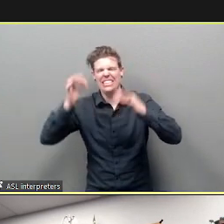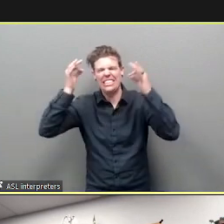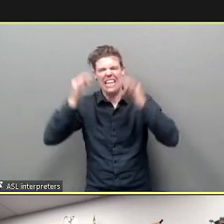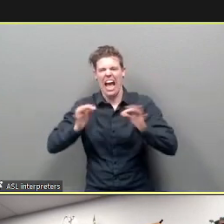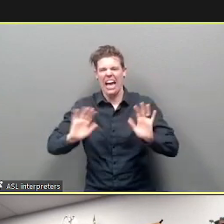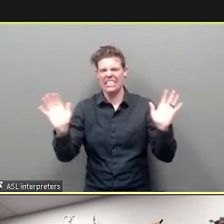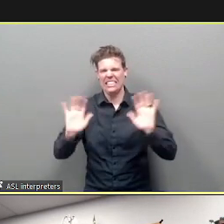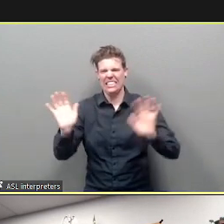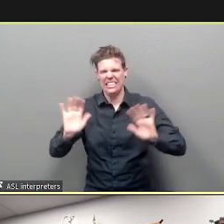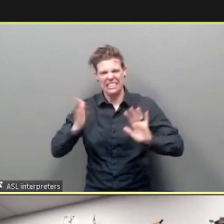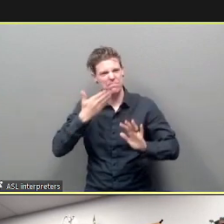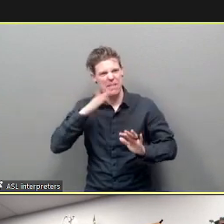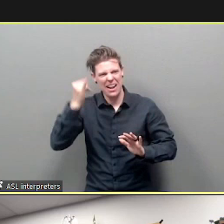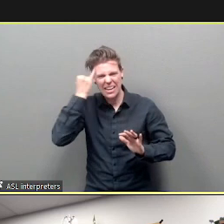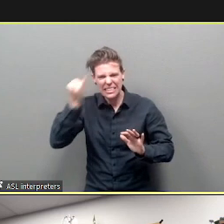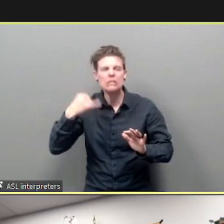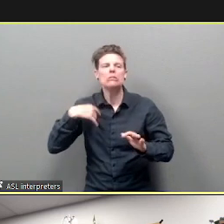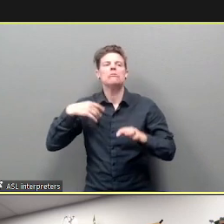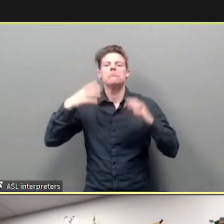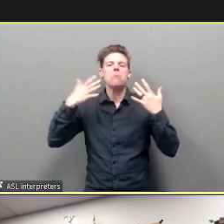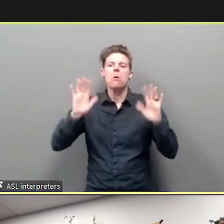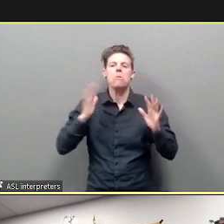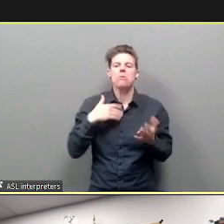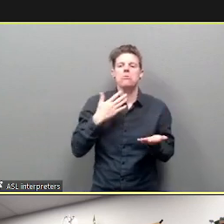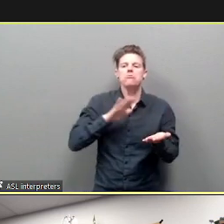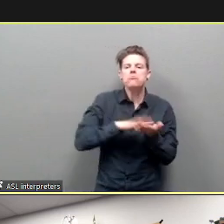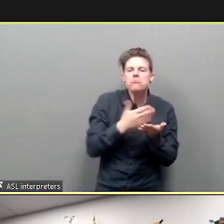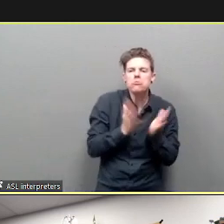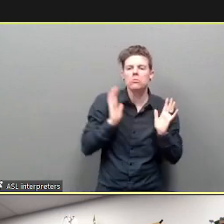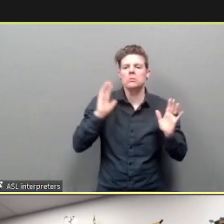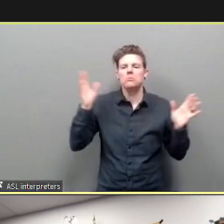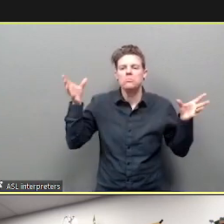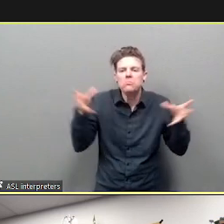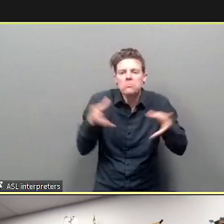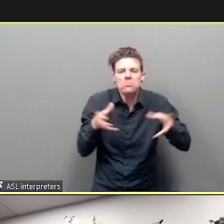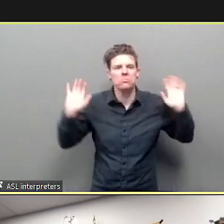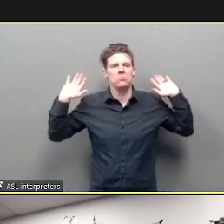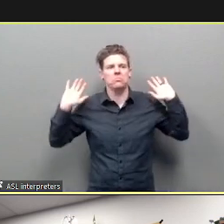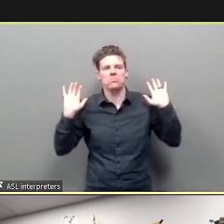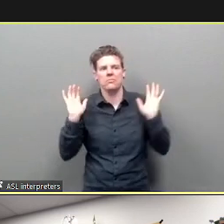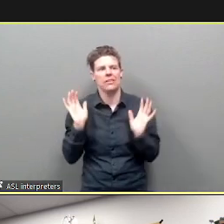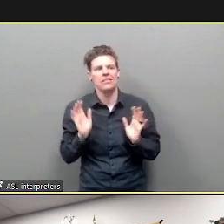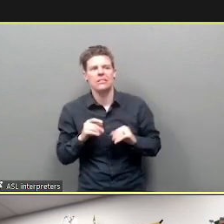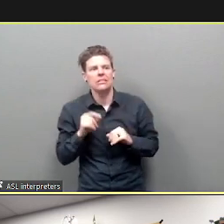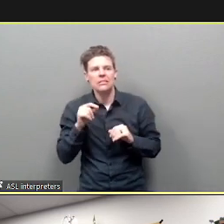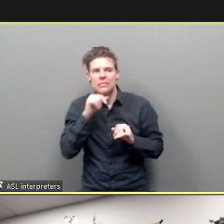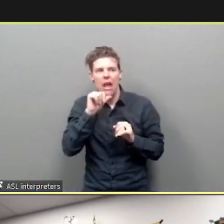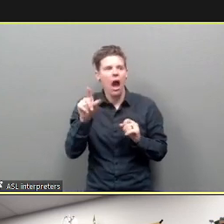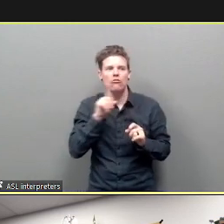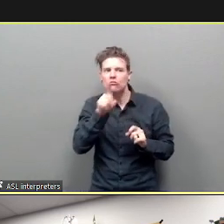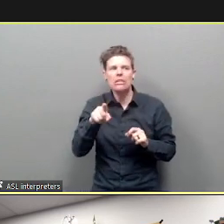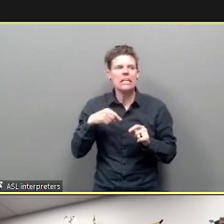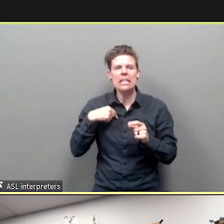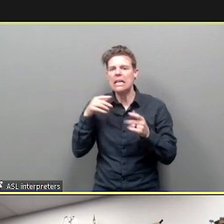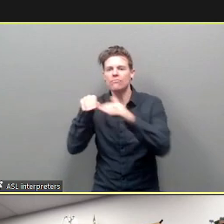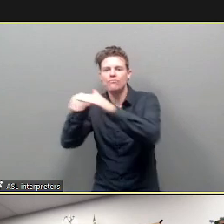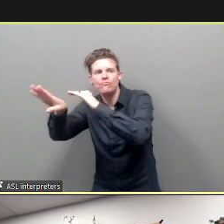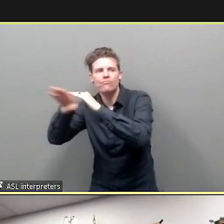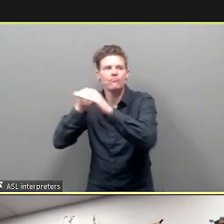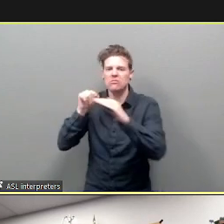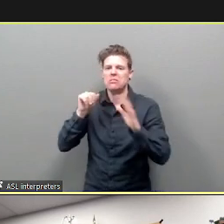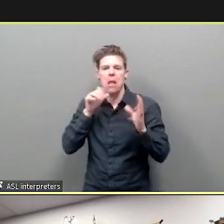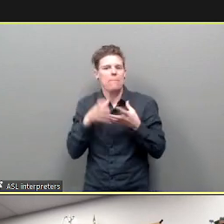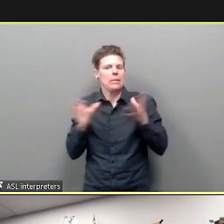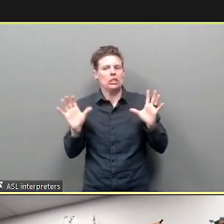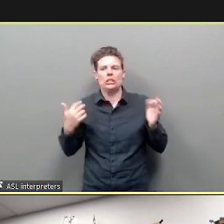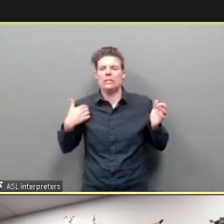much kept to ourselves. Didn't really go indoors other than the place we were staying. And we had some home tests that